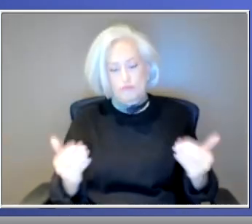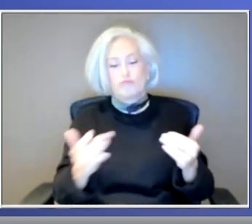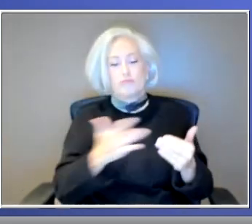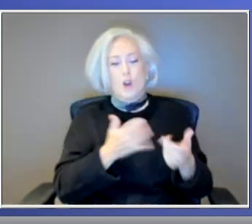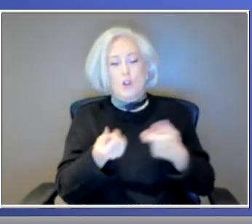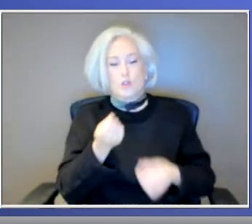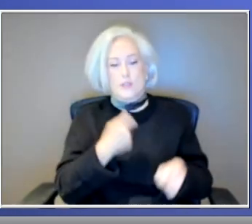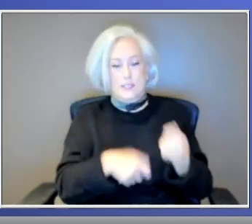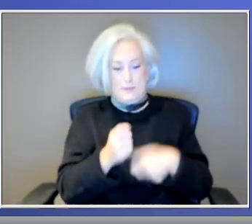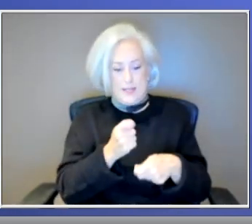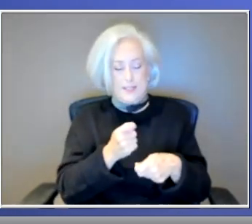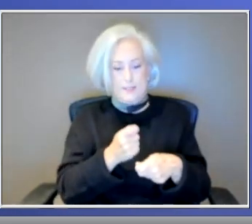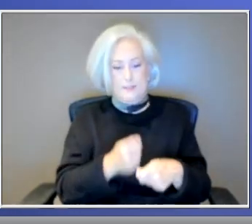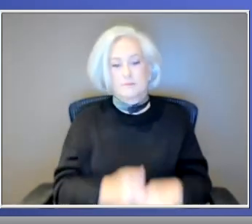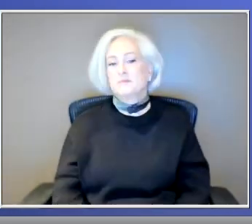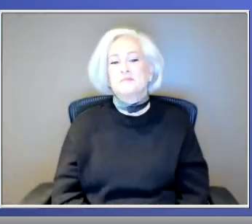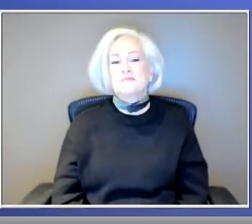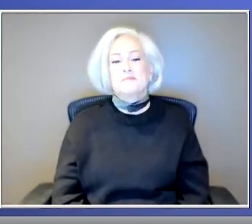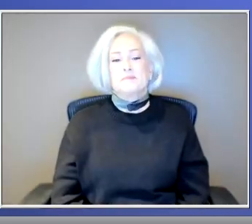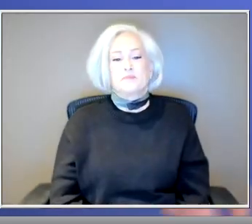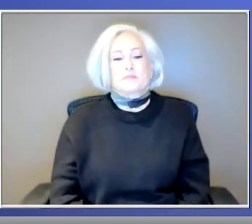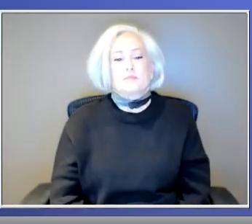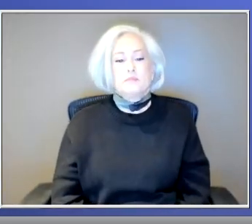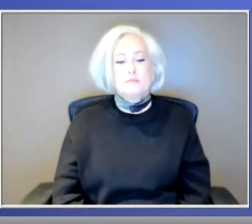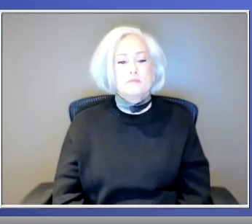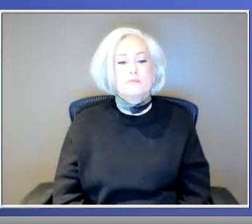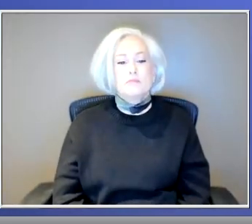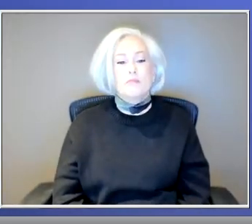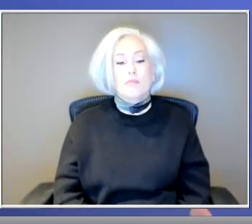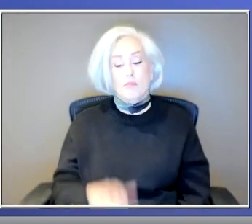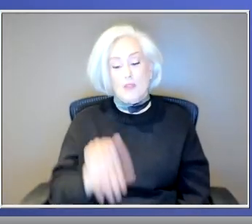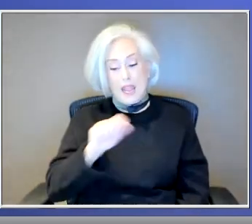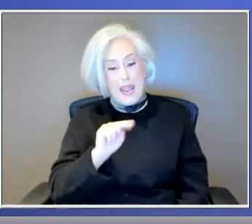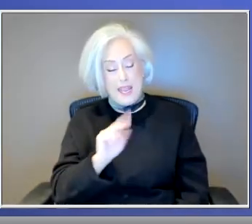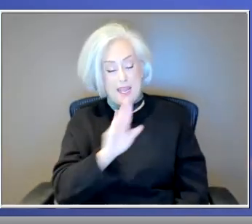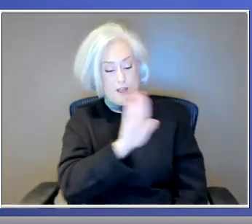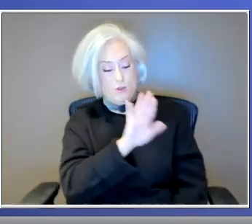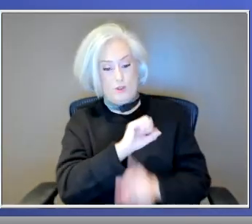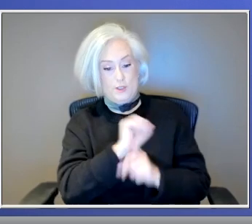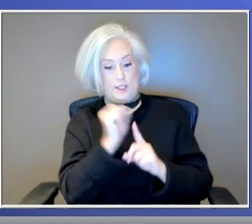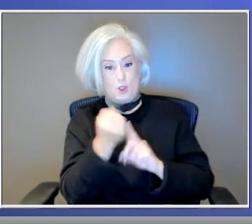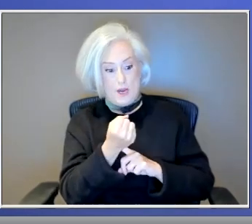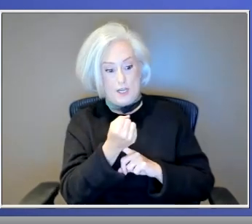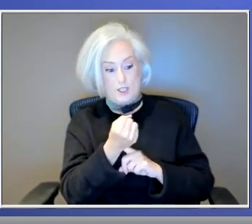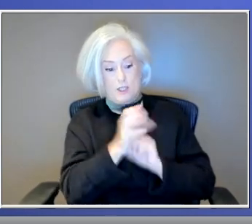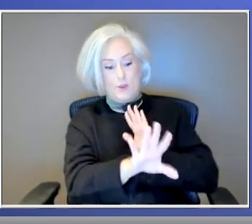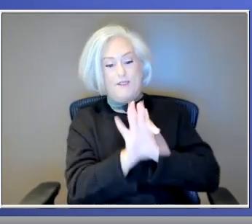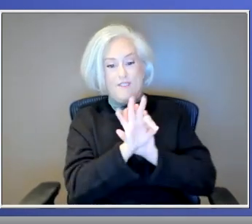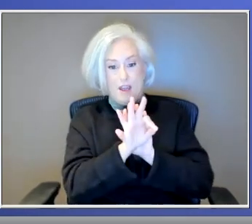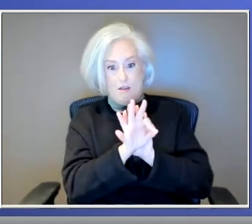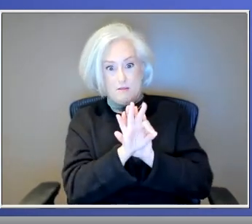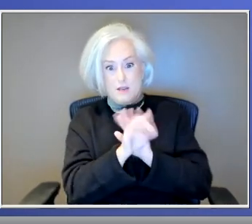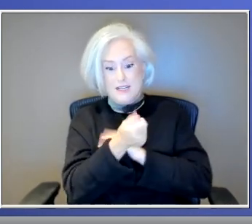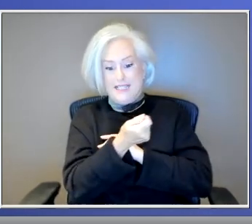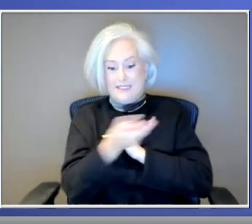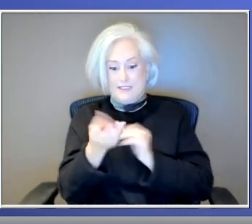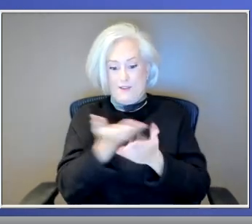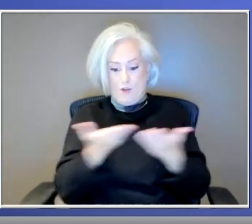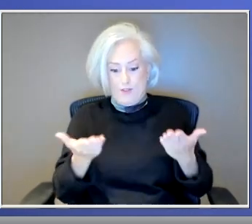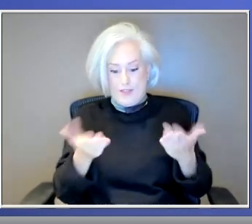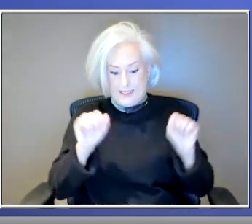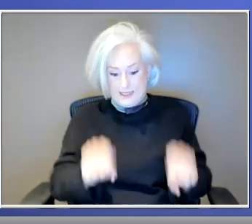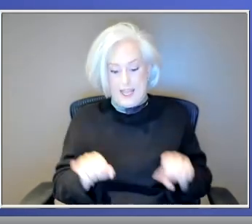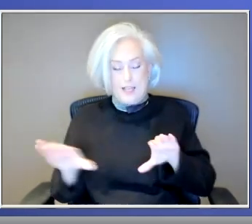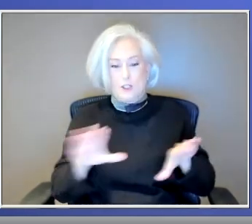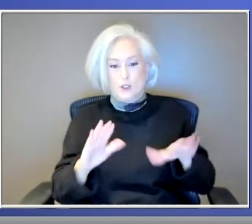putting someone on a transplant list. And in Anne's case, we discovered that there were several things that we could do to help her shy